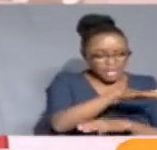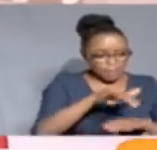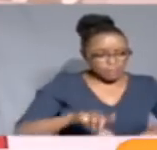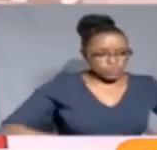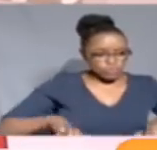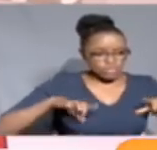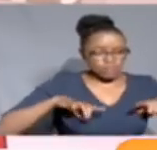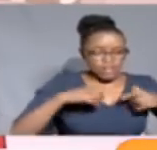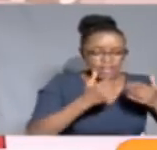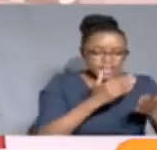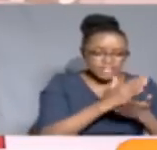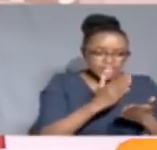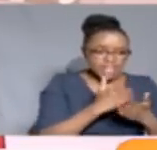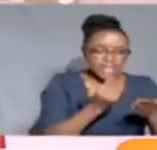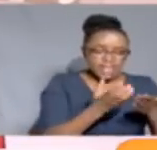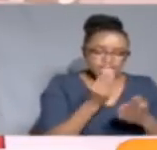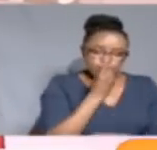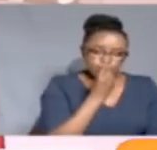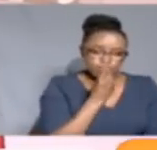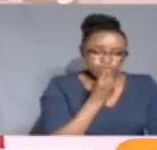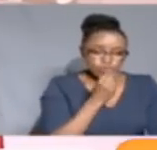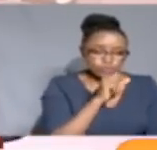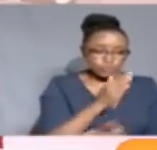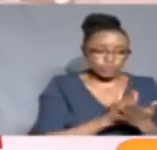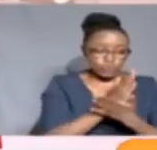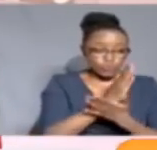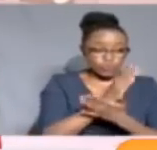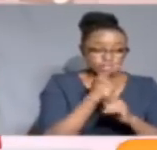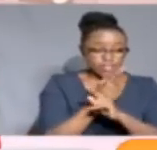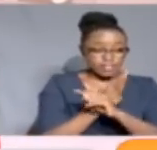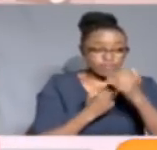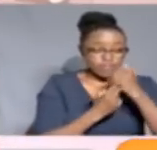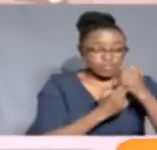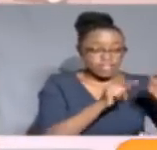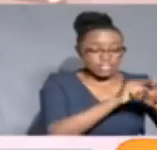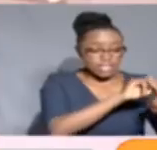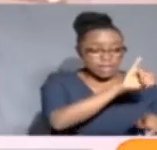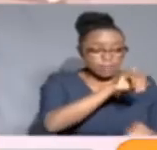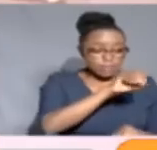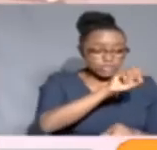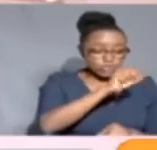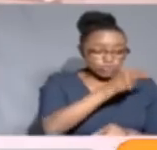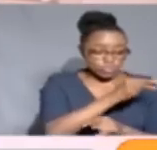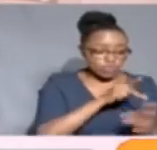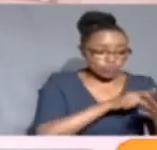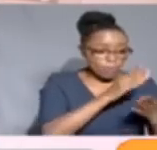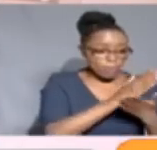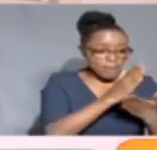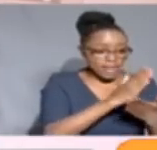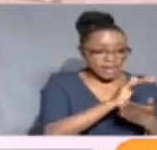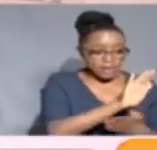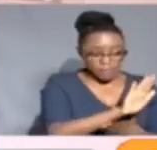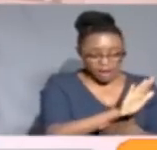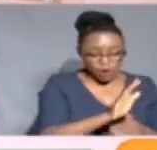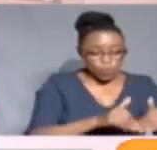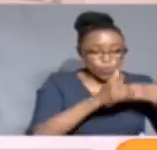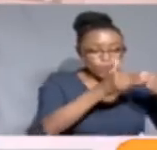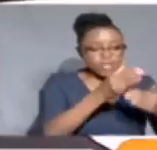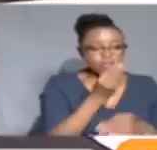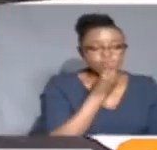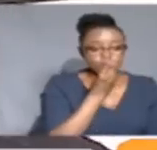needs some rent, he needs food. So through other partners like Joseph, we paid his rent, we provided his